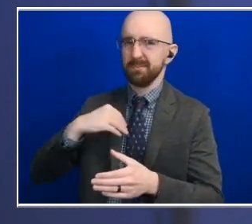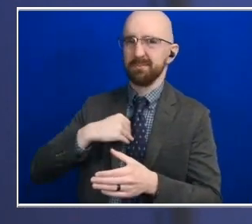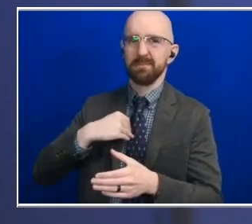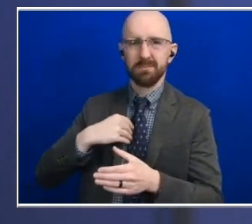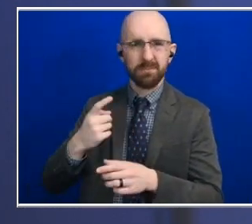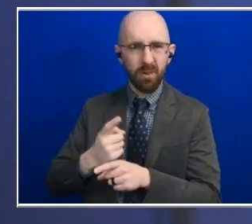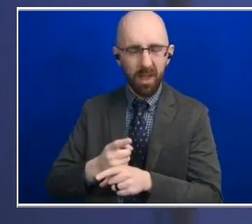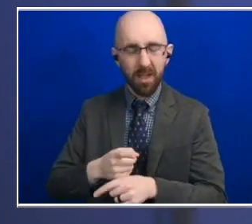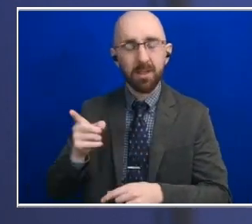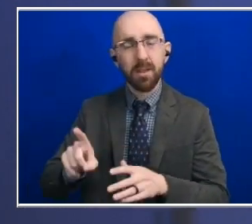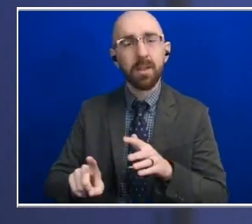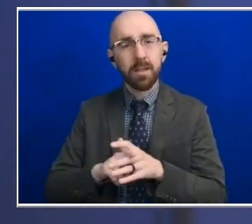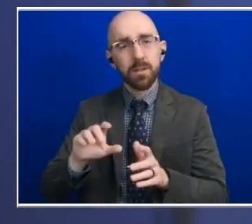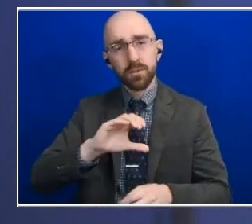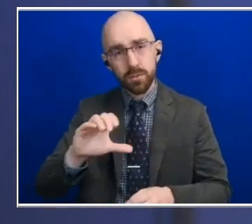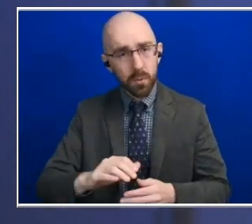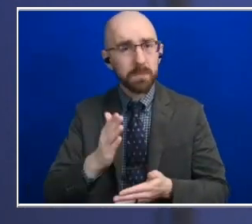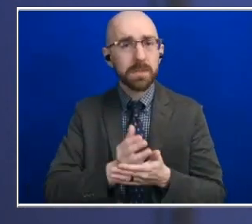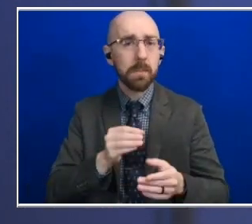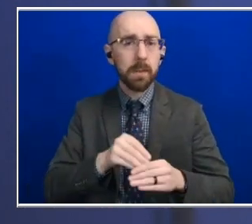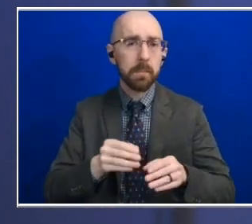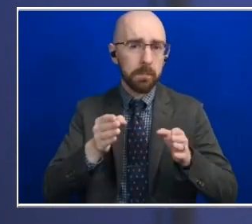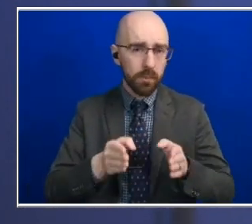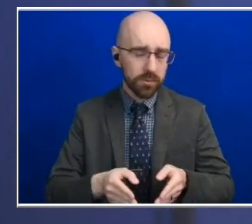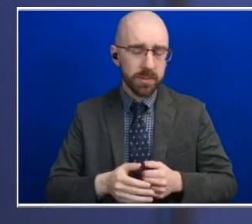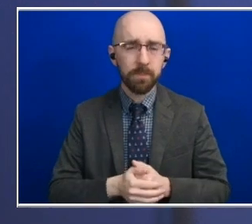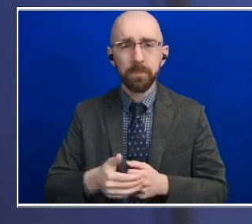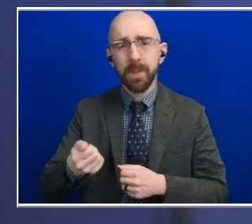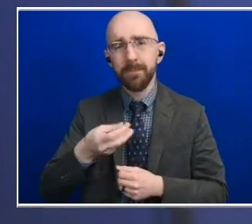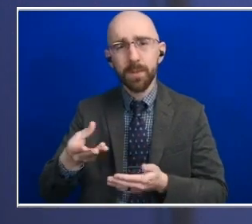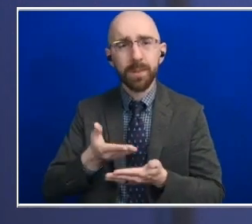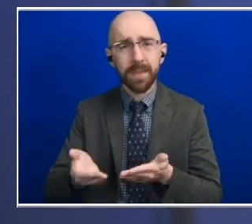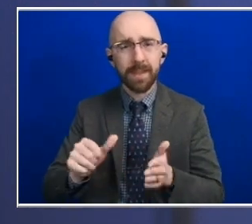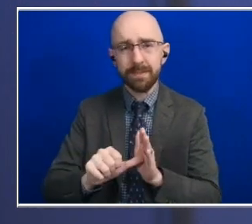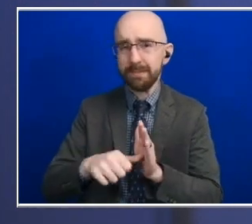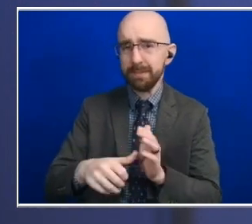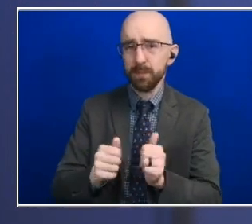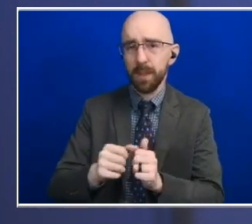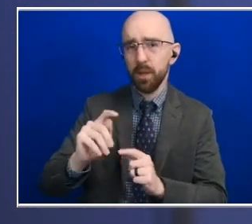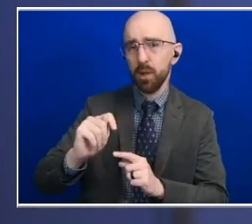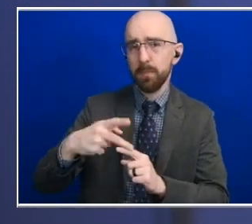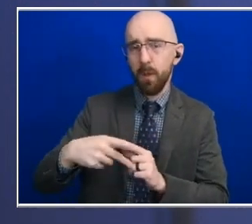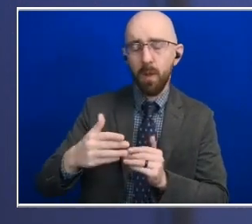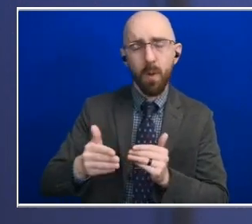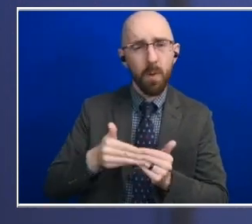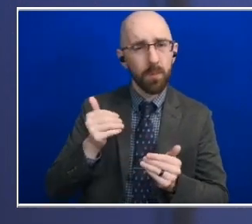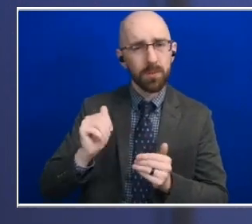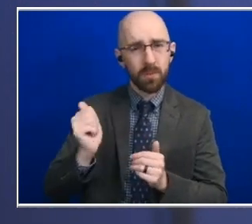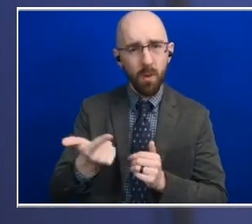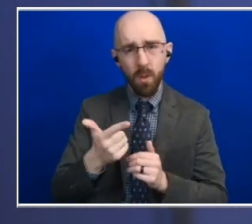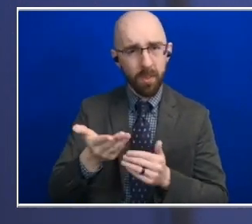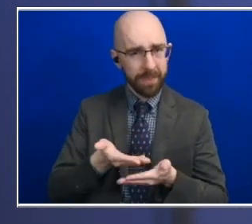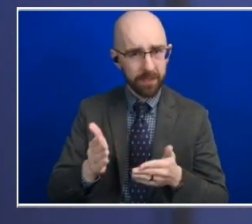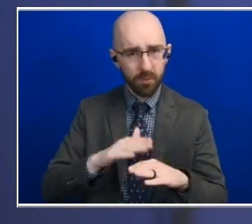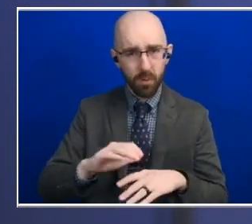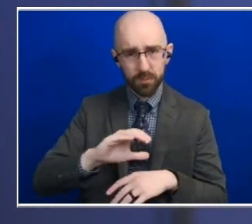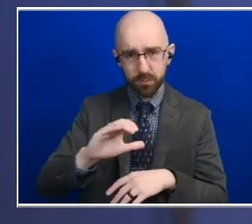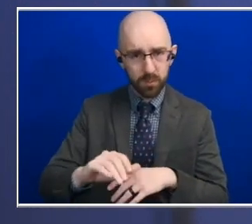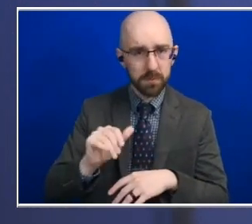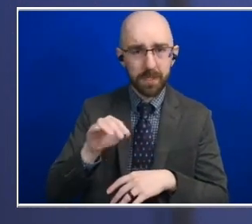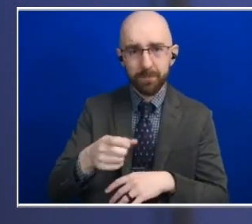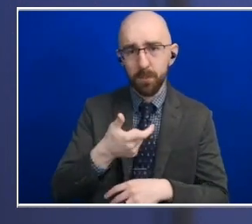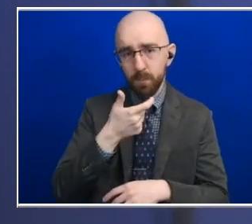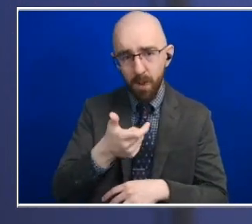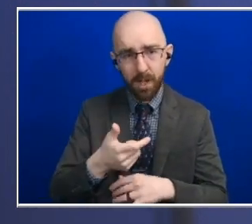in person. A couple key things with Turning Point would be that almost all of our stuff is on Zoom. So if you're tuning into this and you live